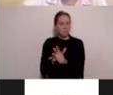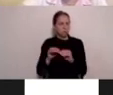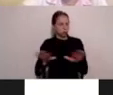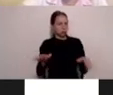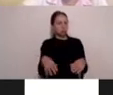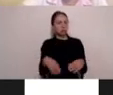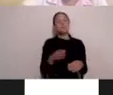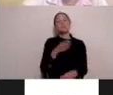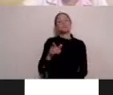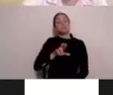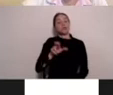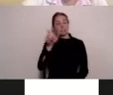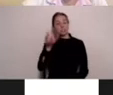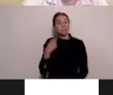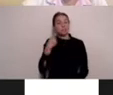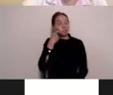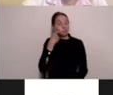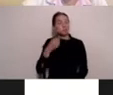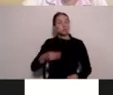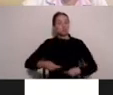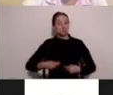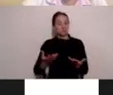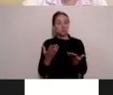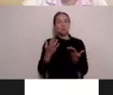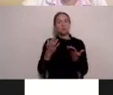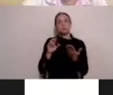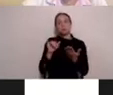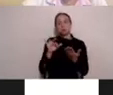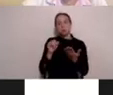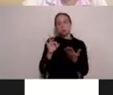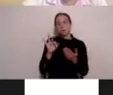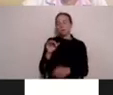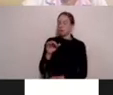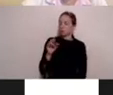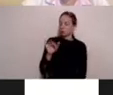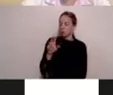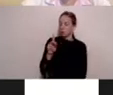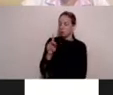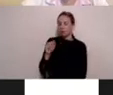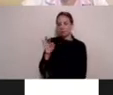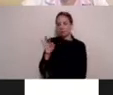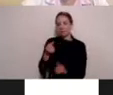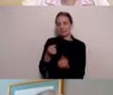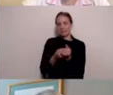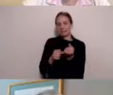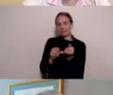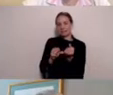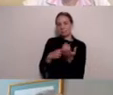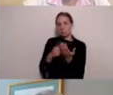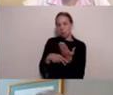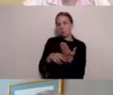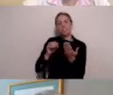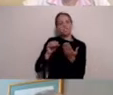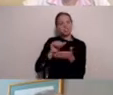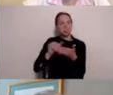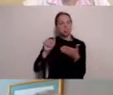a COVID-19 assistance program, which provides a $50 gift card to help with purchasing things like meals, groceries, other